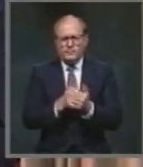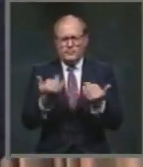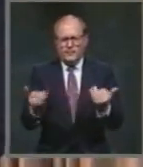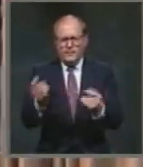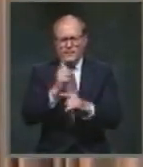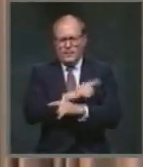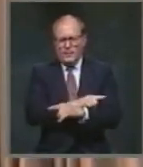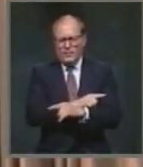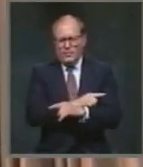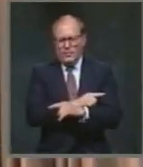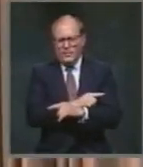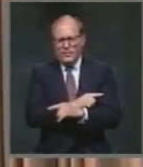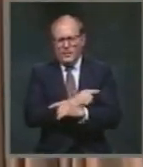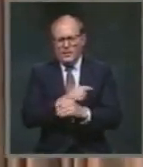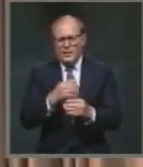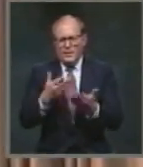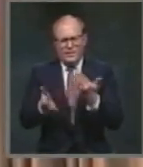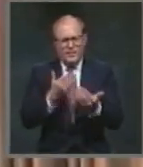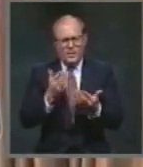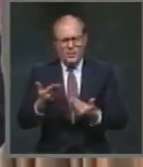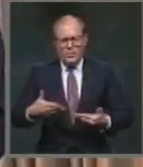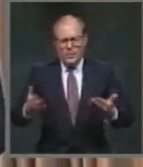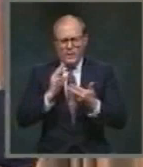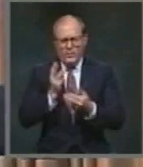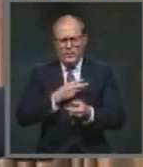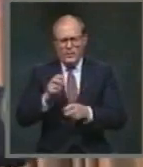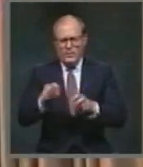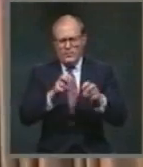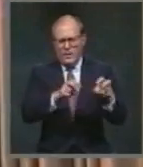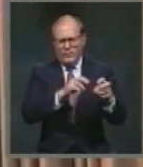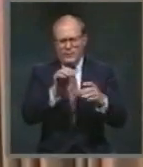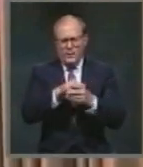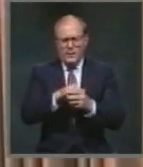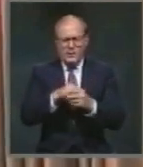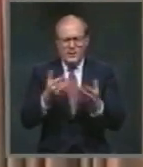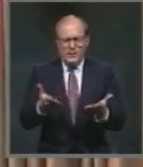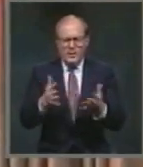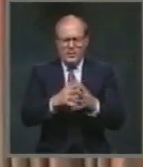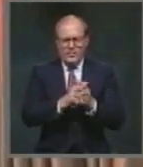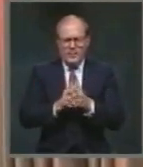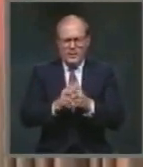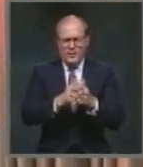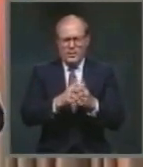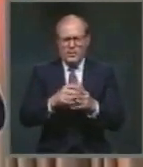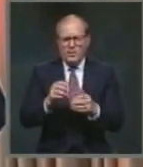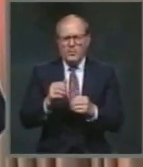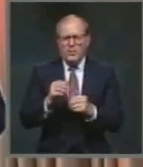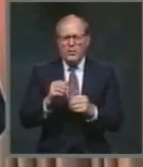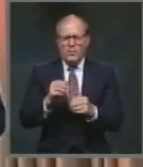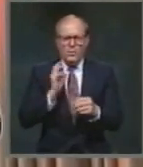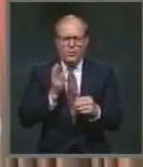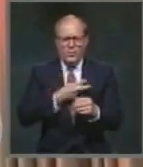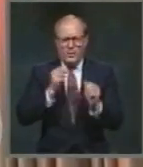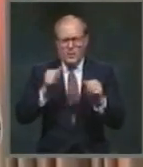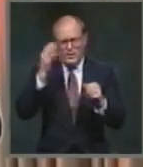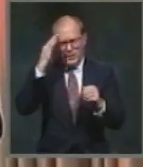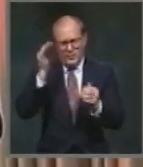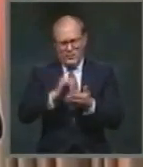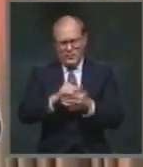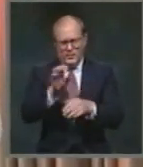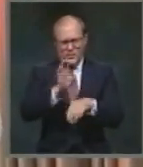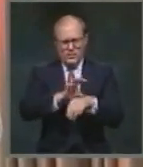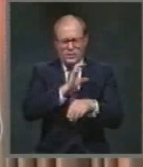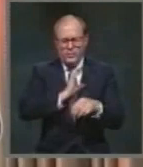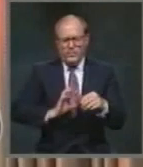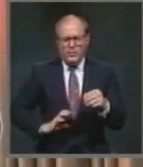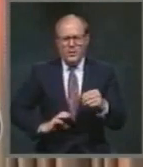today. Wherever we're traveling, in this country or abroad, we can know that churches of Christ will